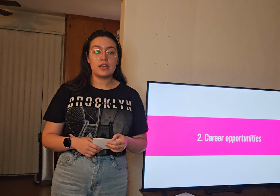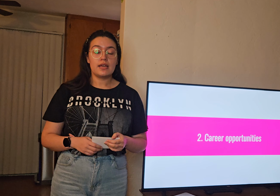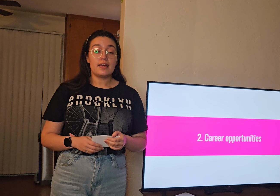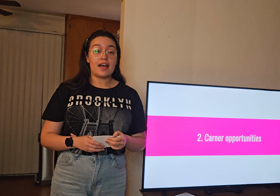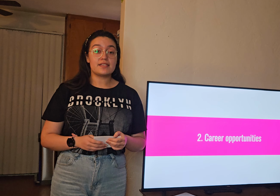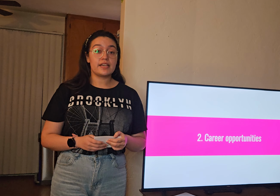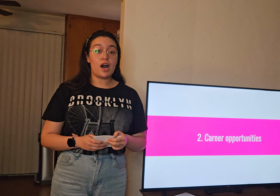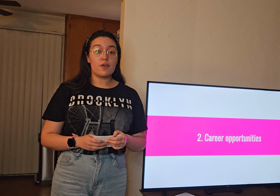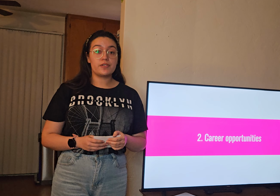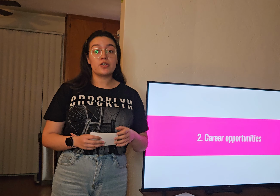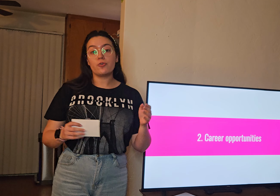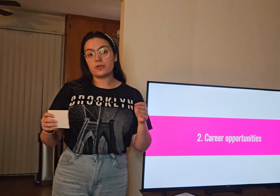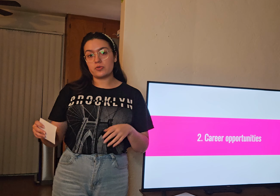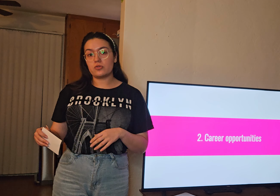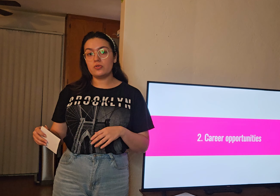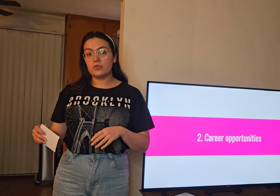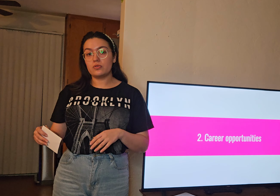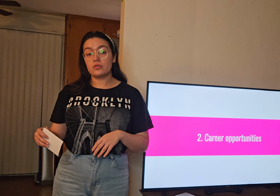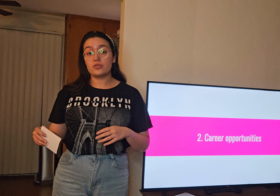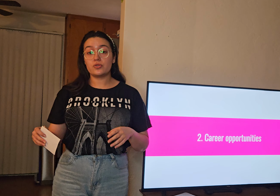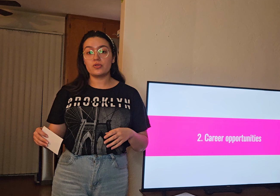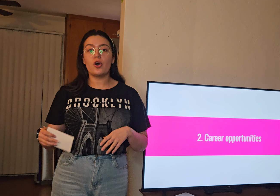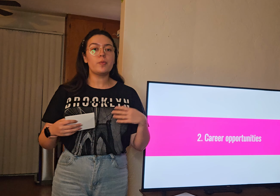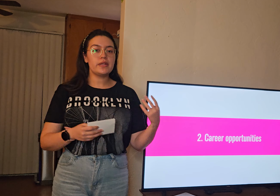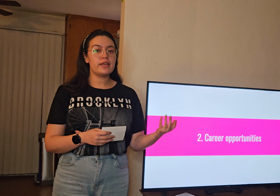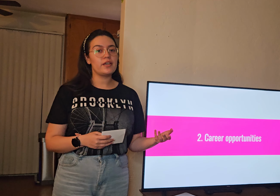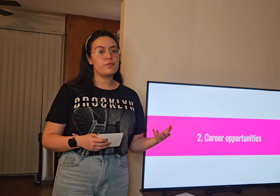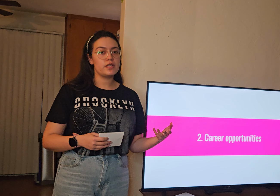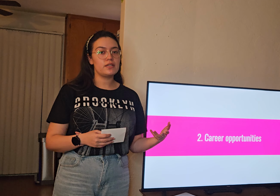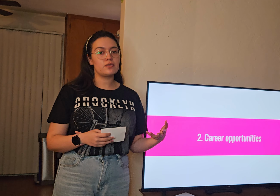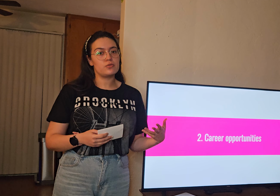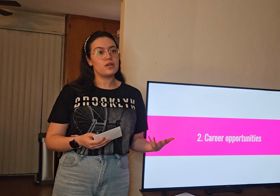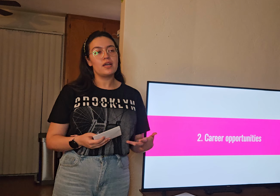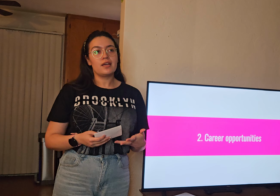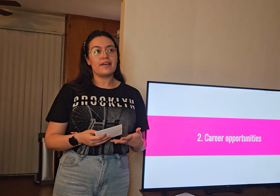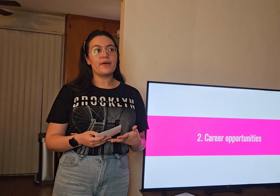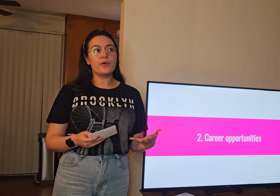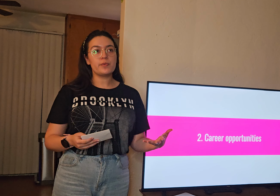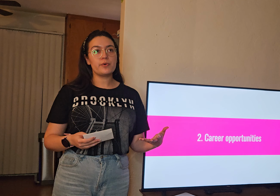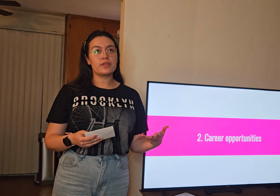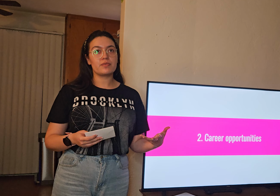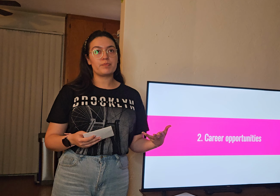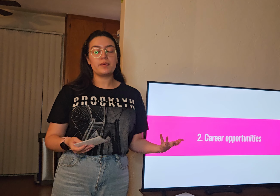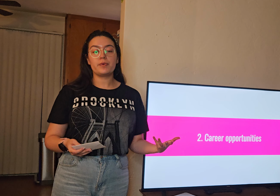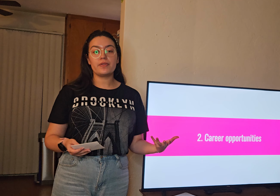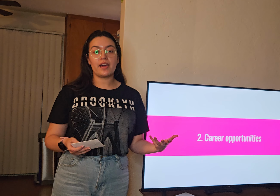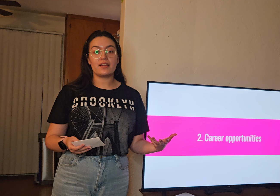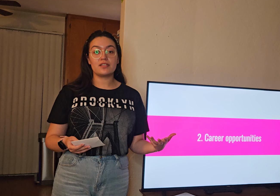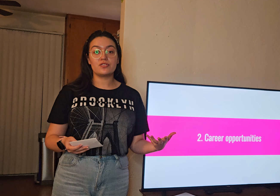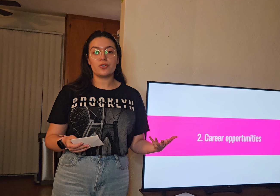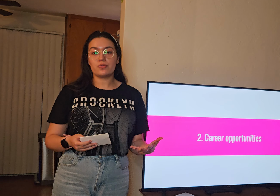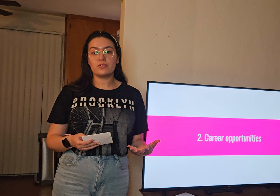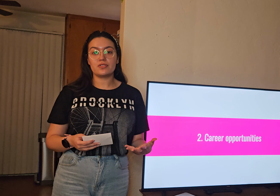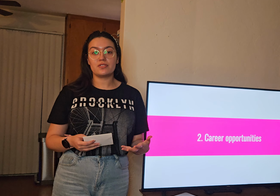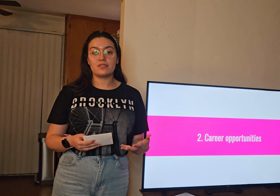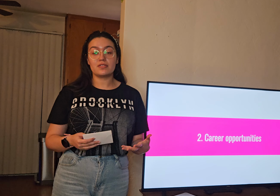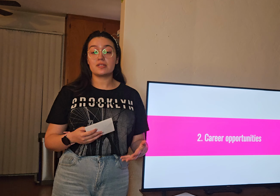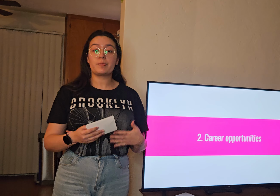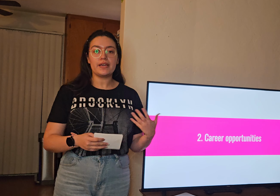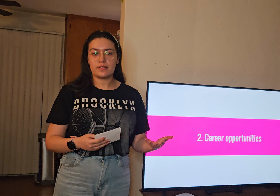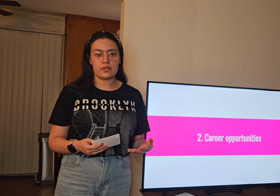students as they often go from school to home in the evening to a home with people that